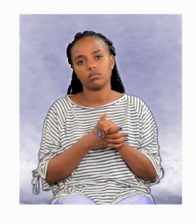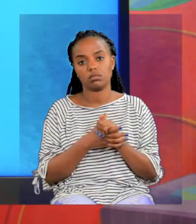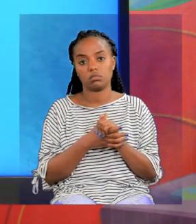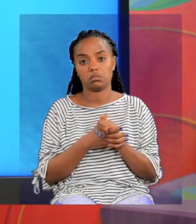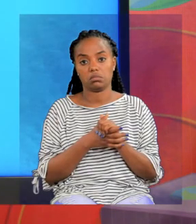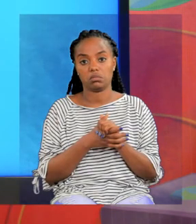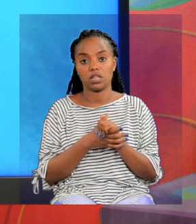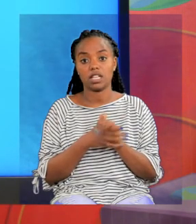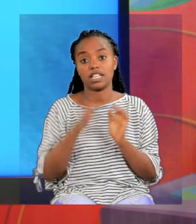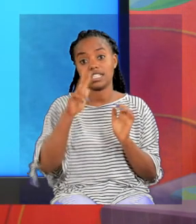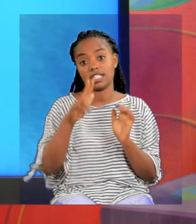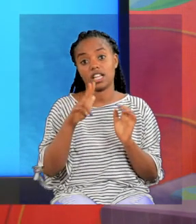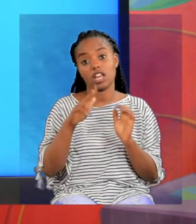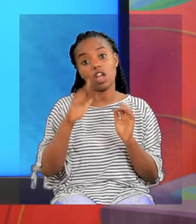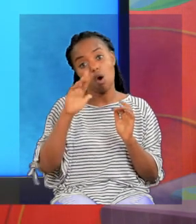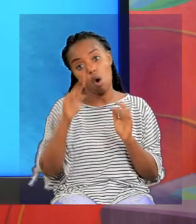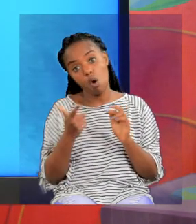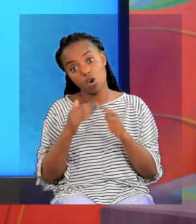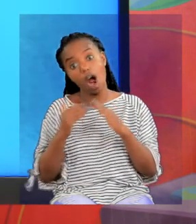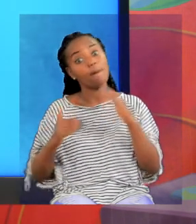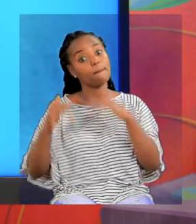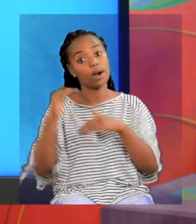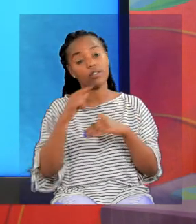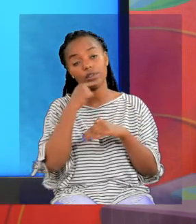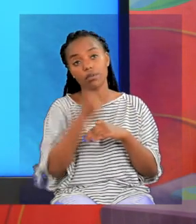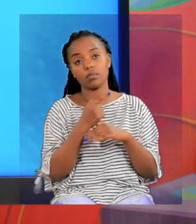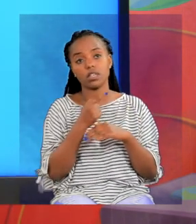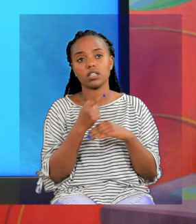since it is 3 girls or above, so